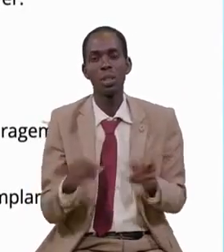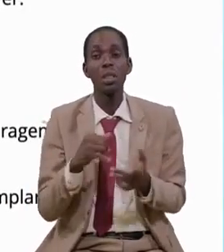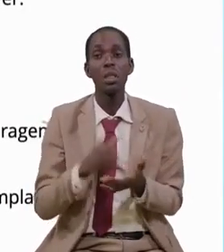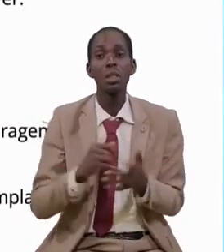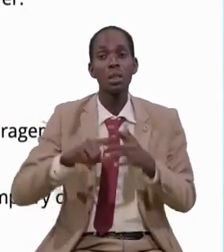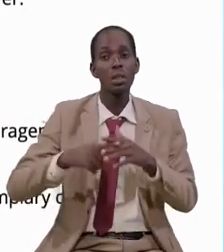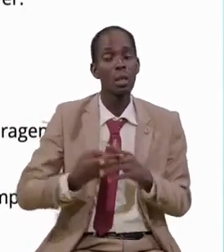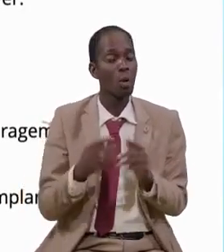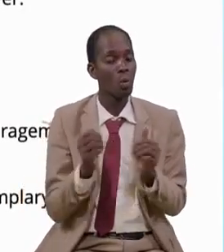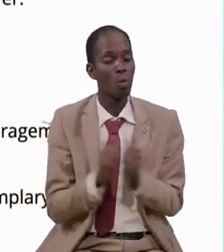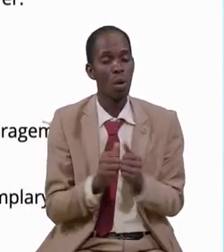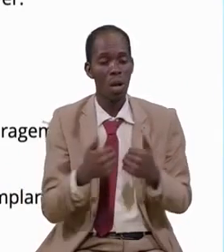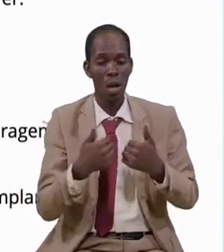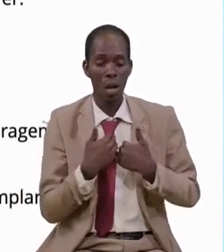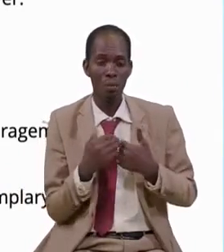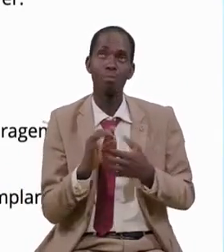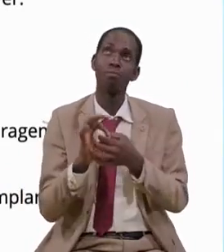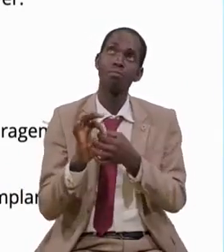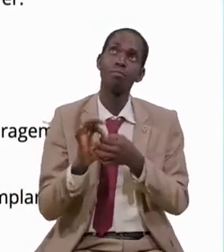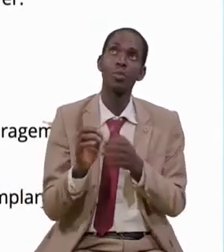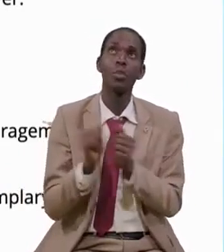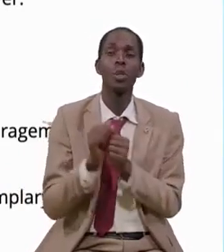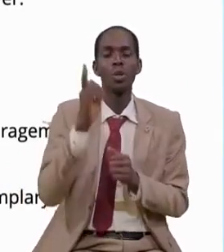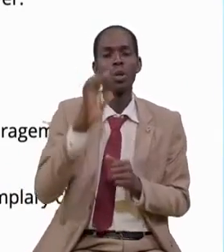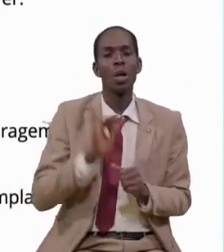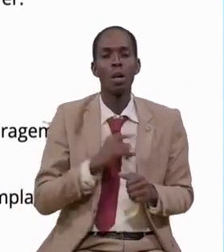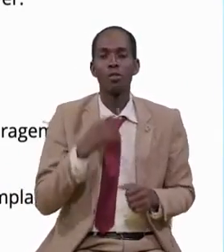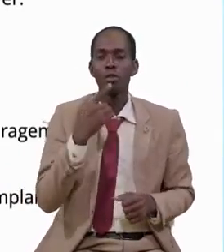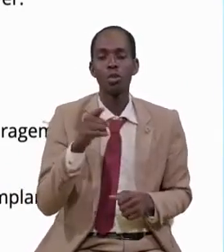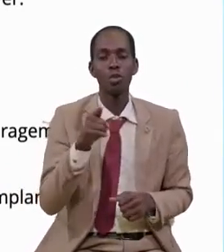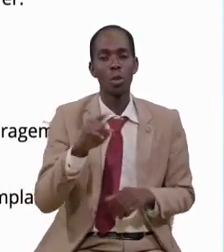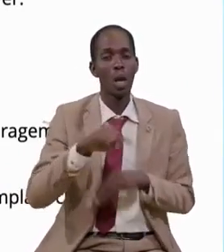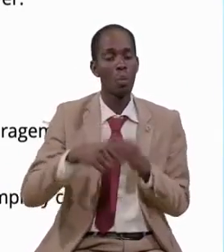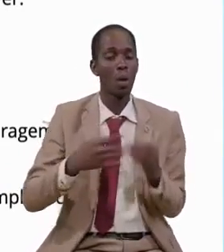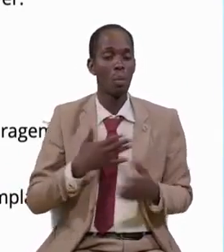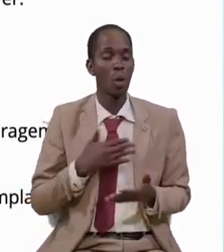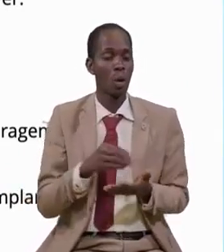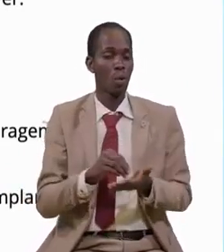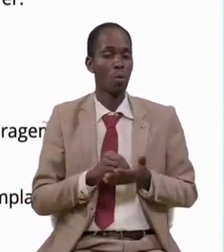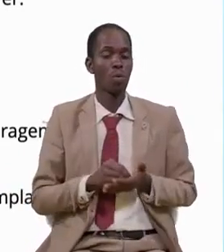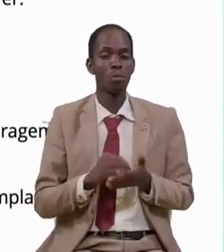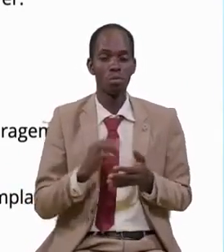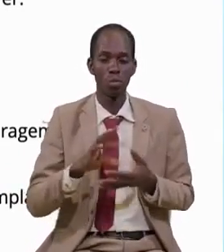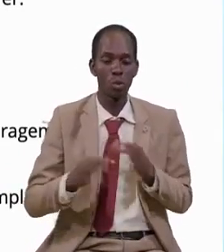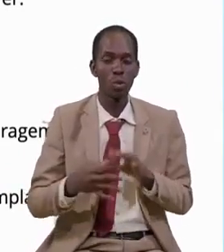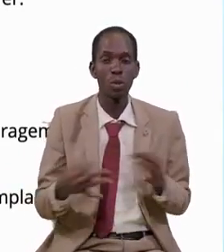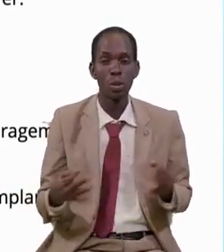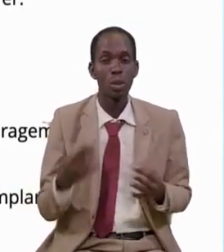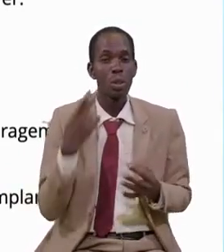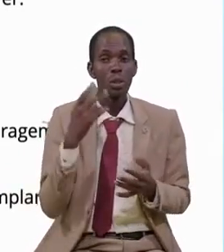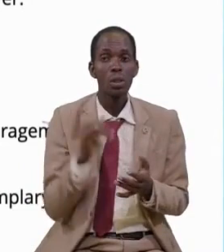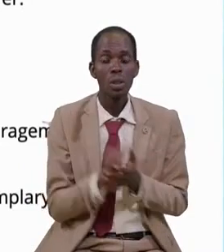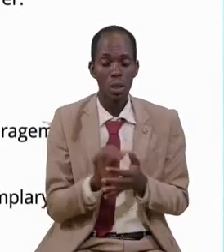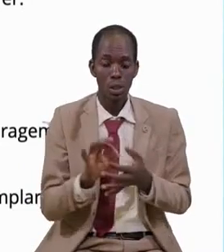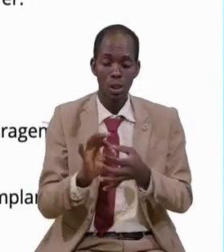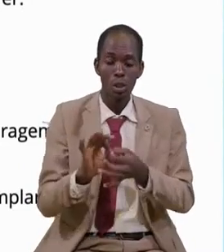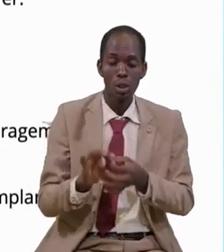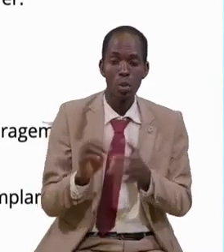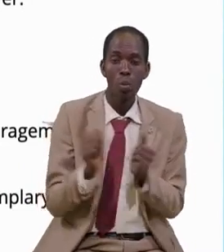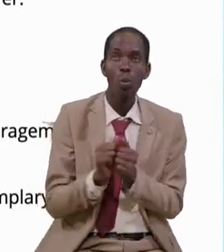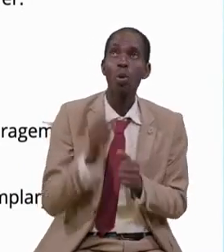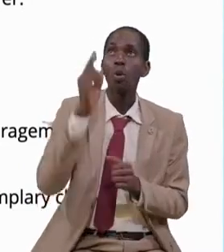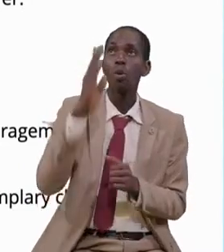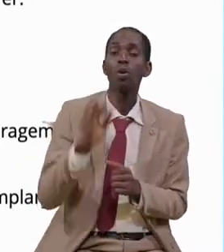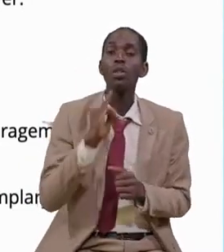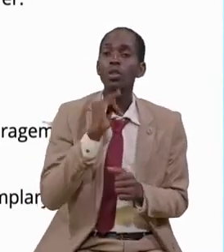And I shared my story with you. Listen, relationship with God is not going to church. Relationship with God is